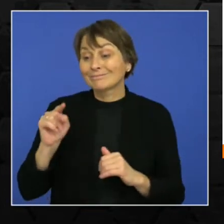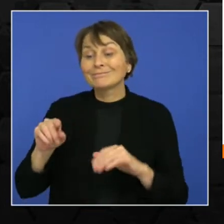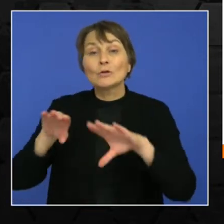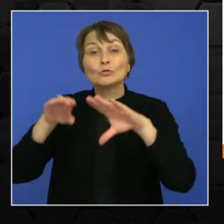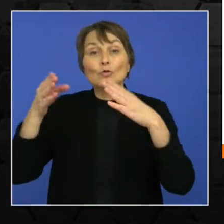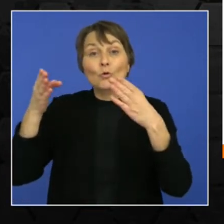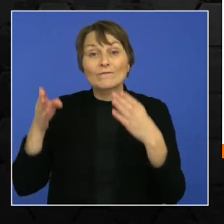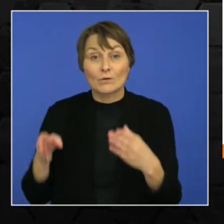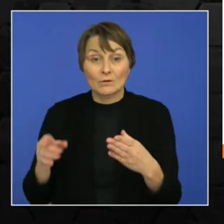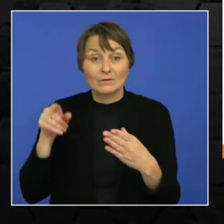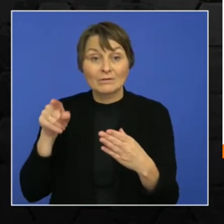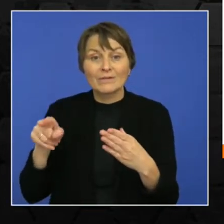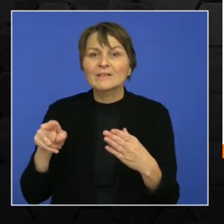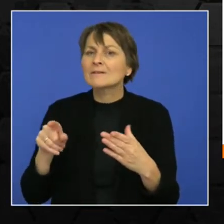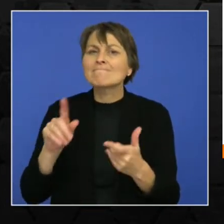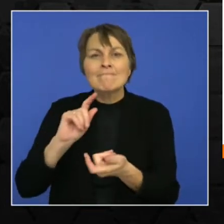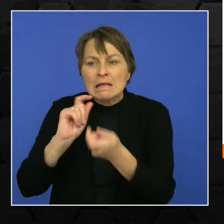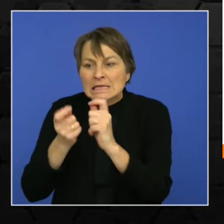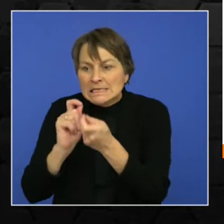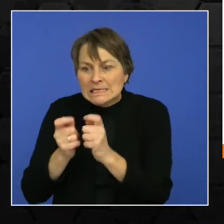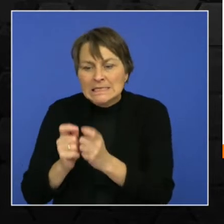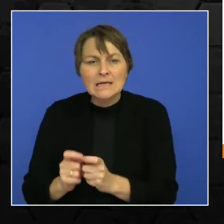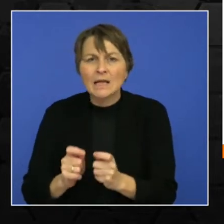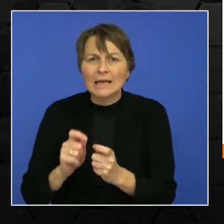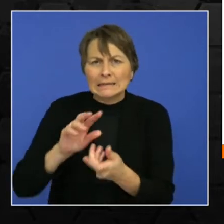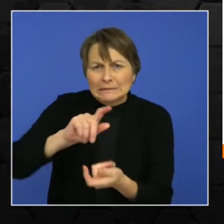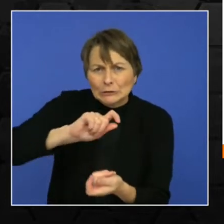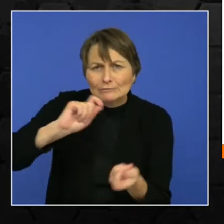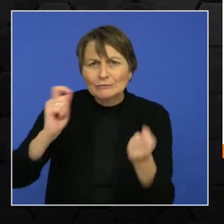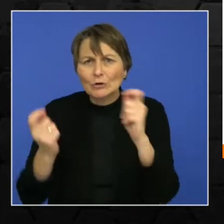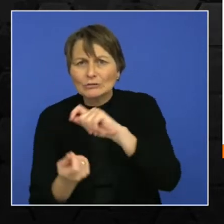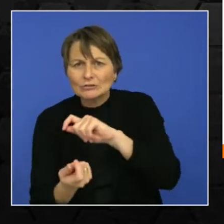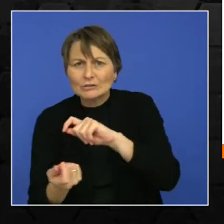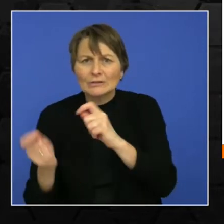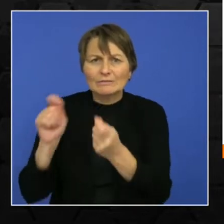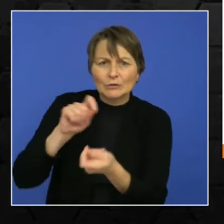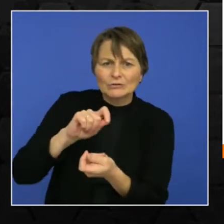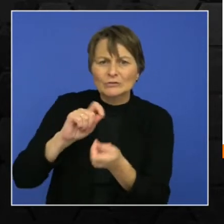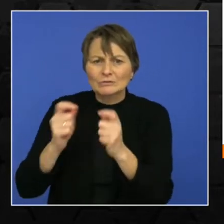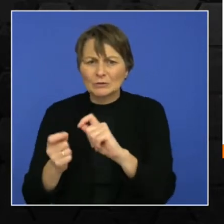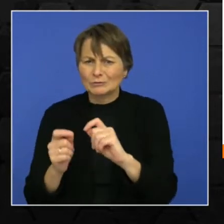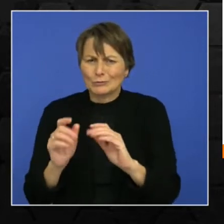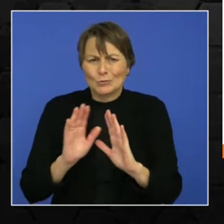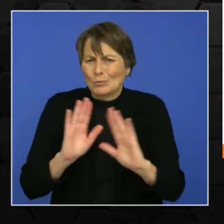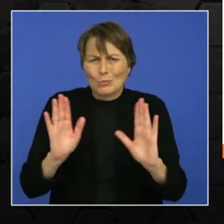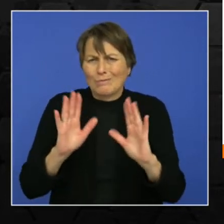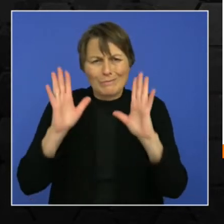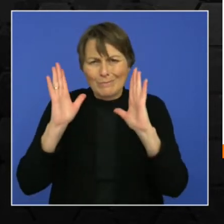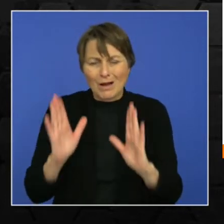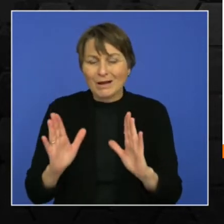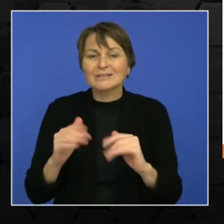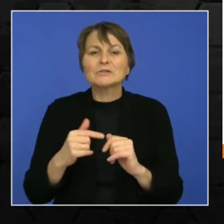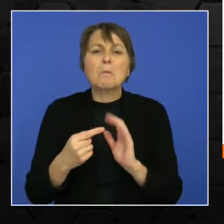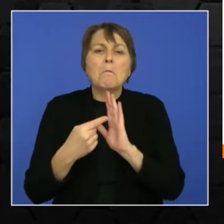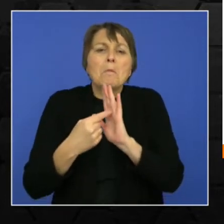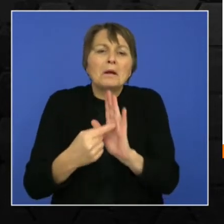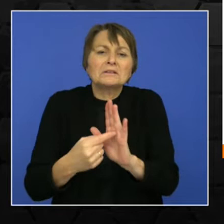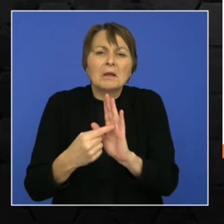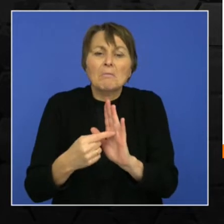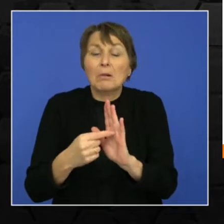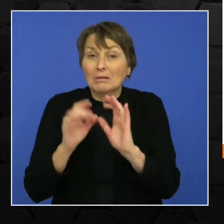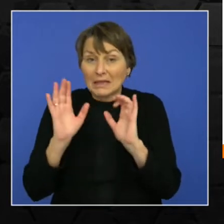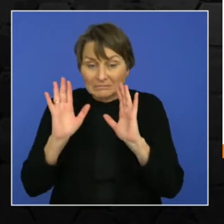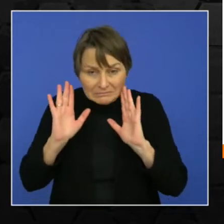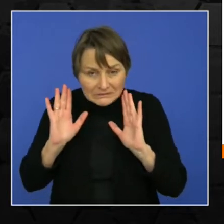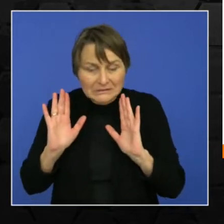without conversion. You didn't need to like have, if you have a 2 to 3 GB data and you are training that, I'm taking an example, but it's okay for our